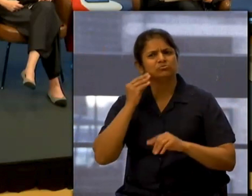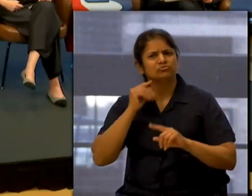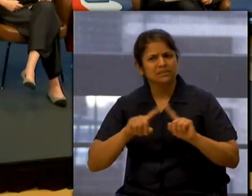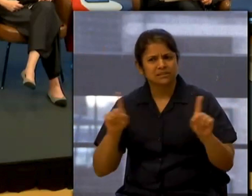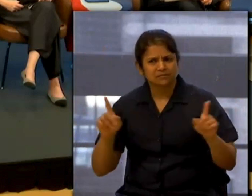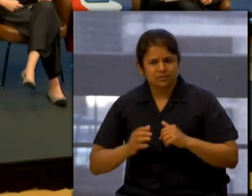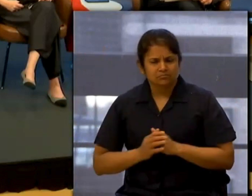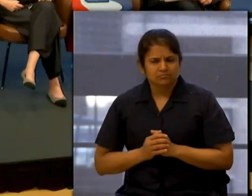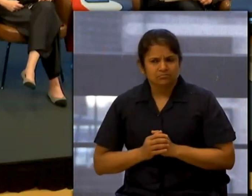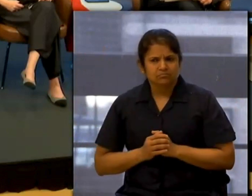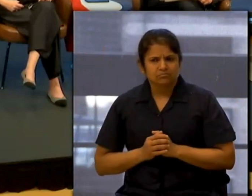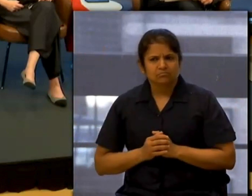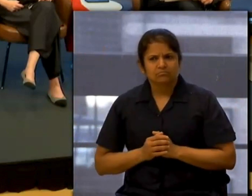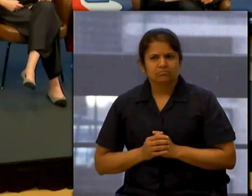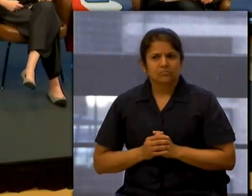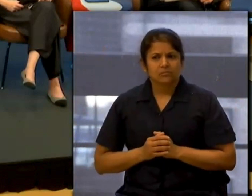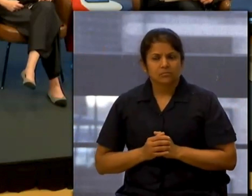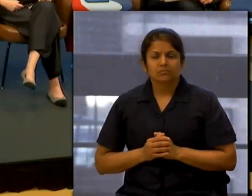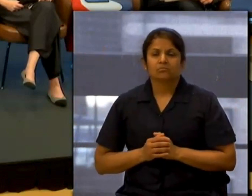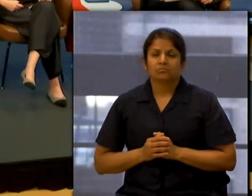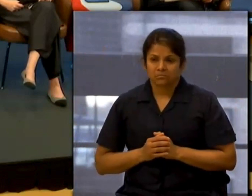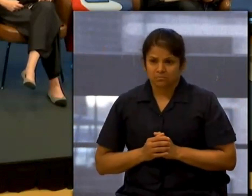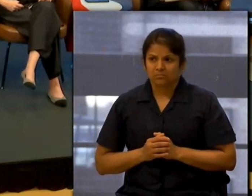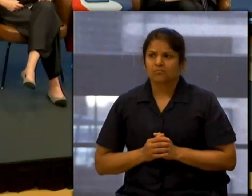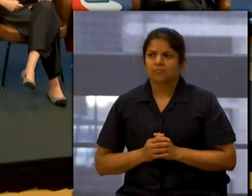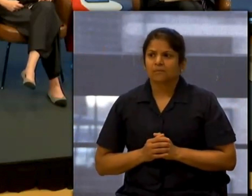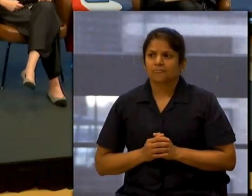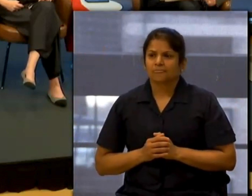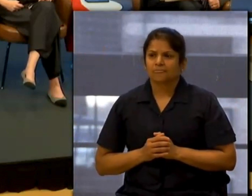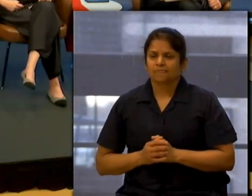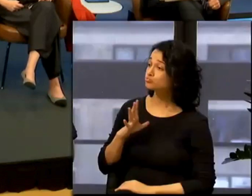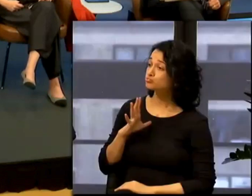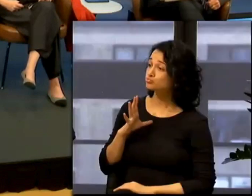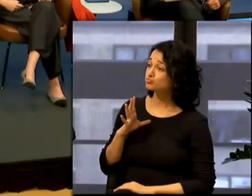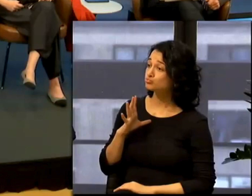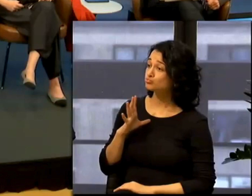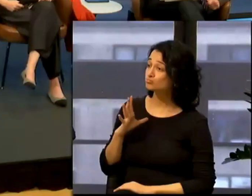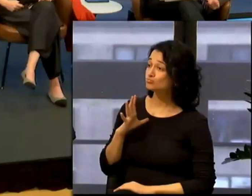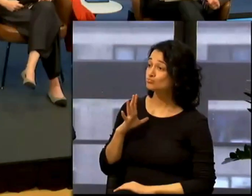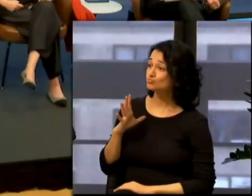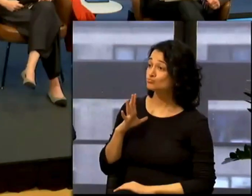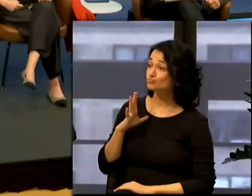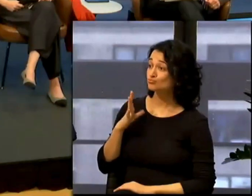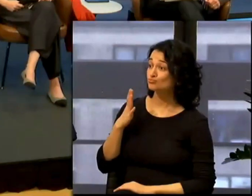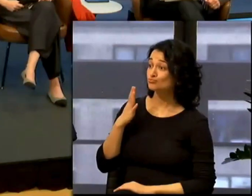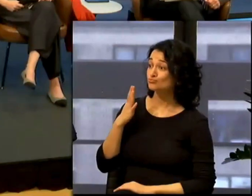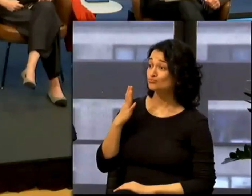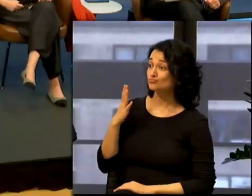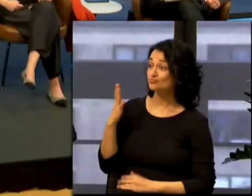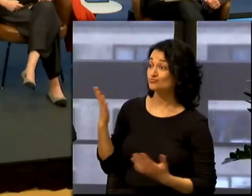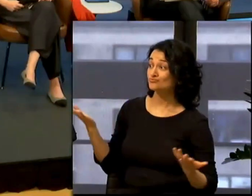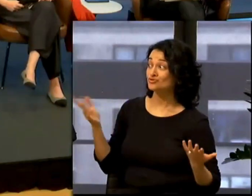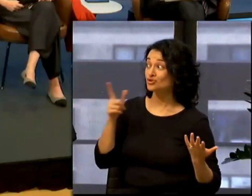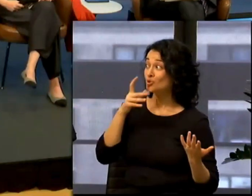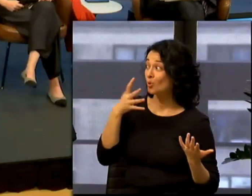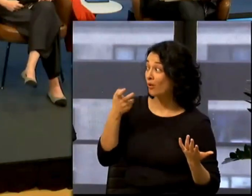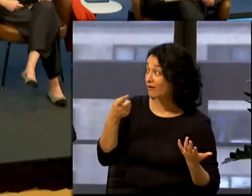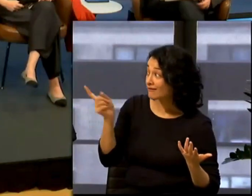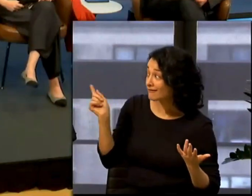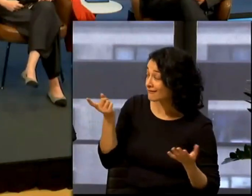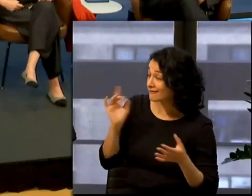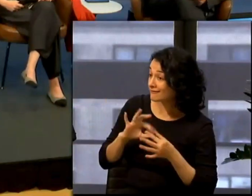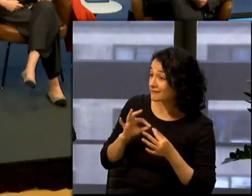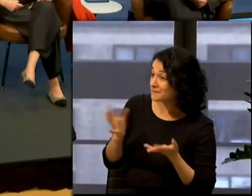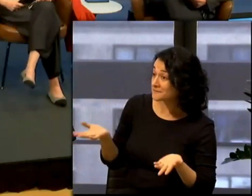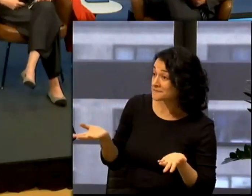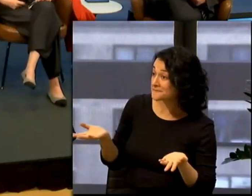That's an amazing conversation. And who would like to comment on that? The healthcare nerd will start on